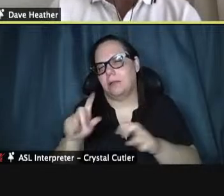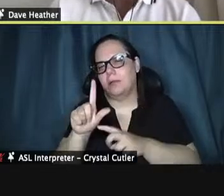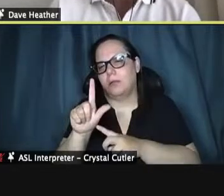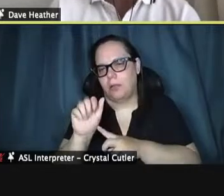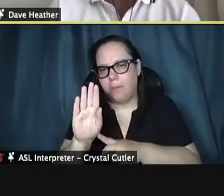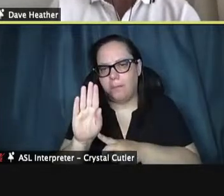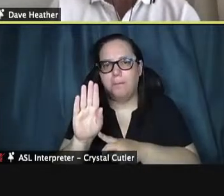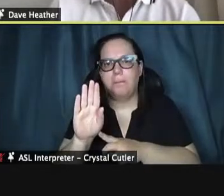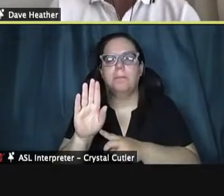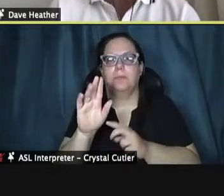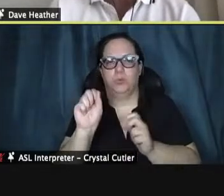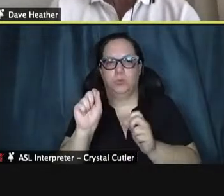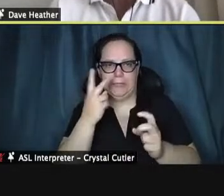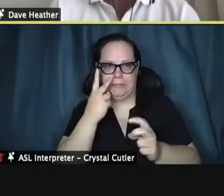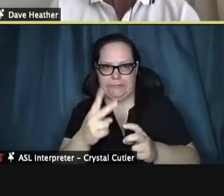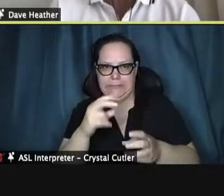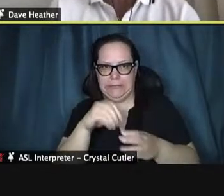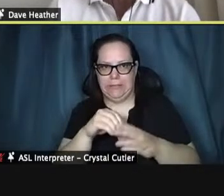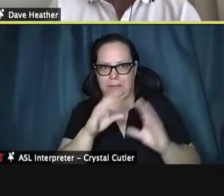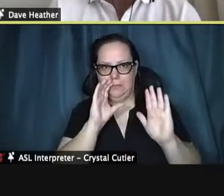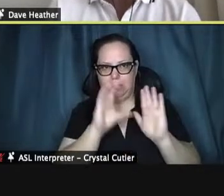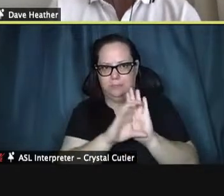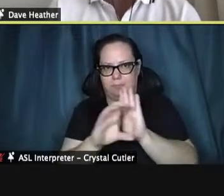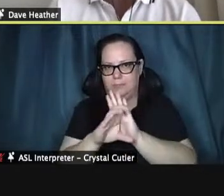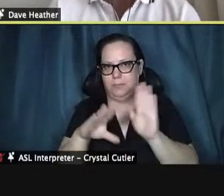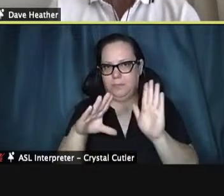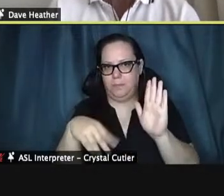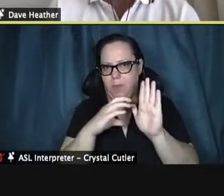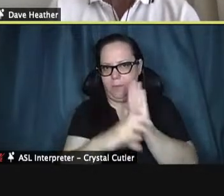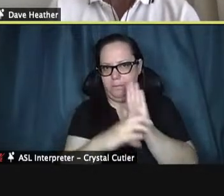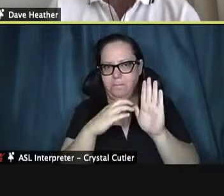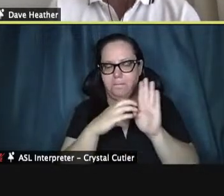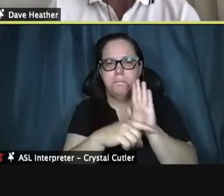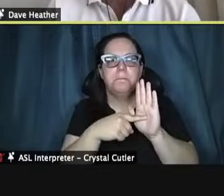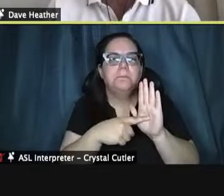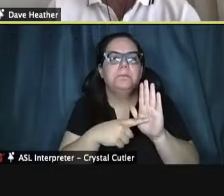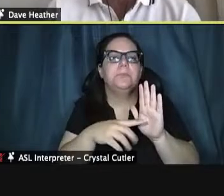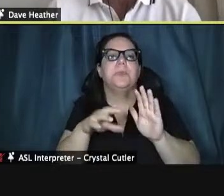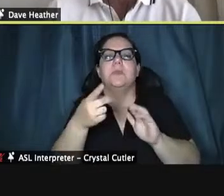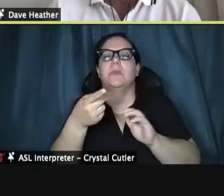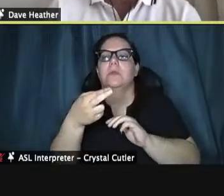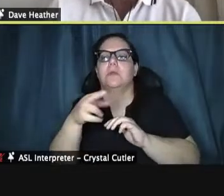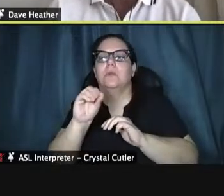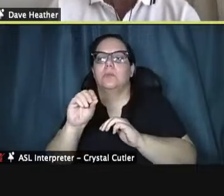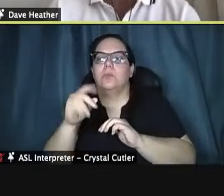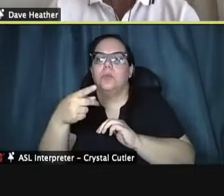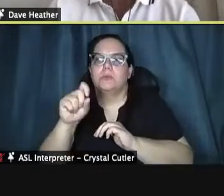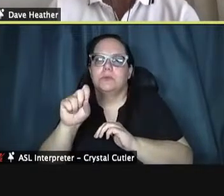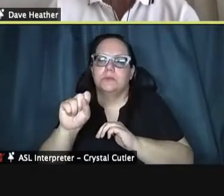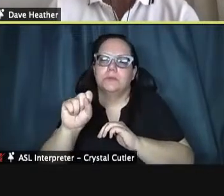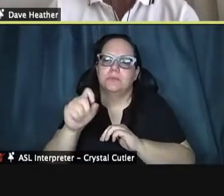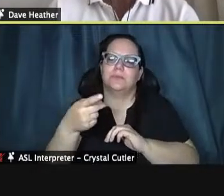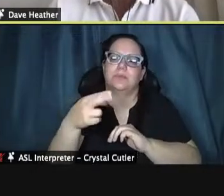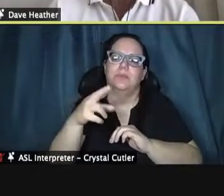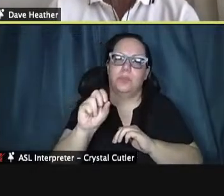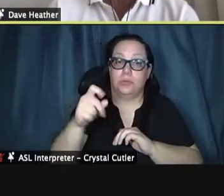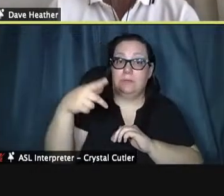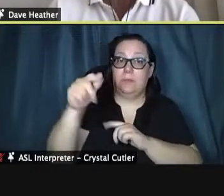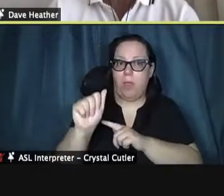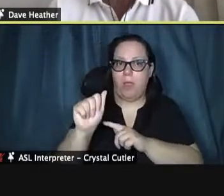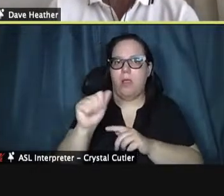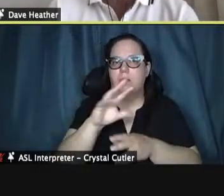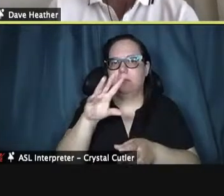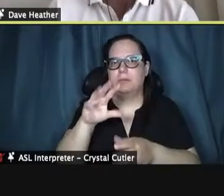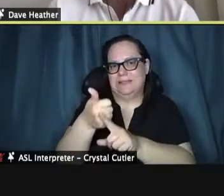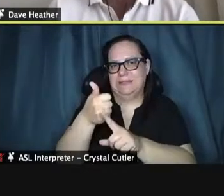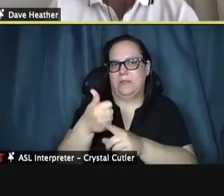the schematic shown on the bottom of the slide here. And the Prosper Laboratory itself is comprised of two smaller elements: the solid